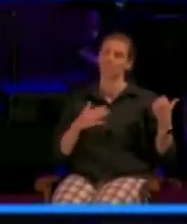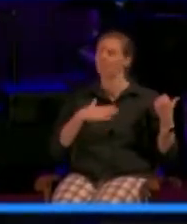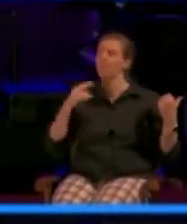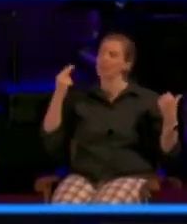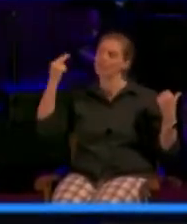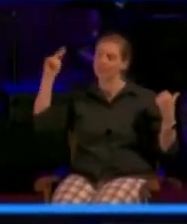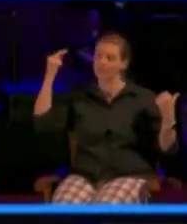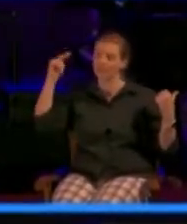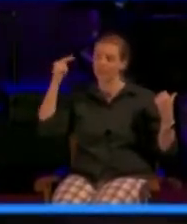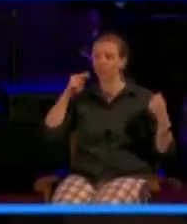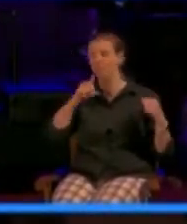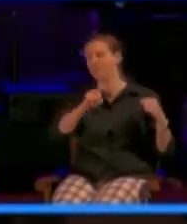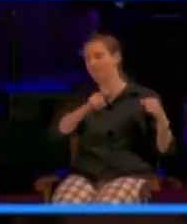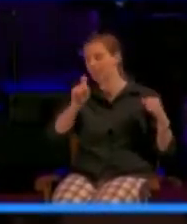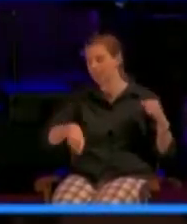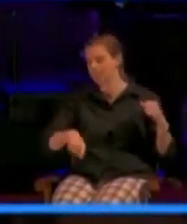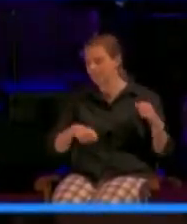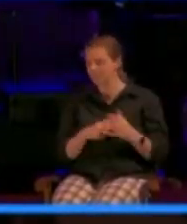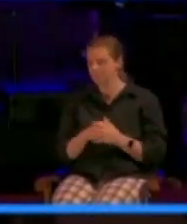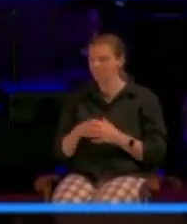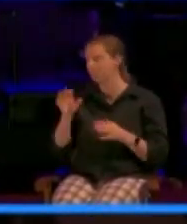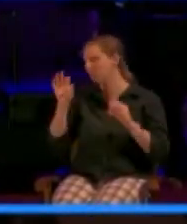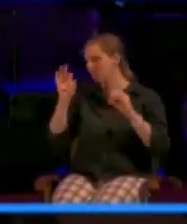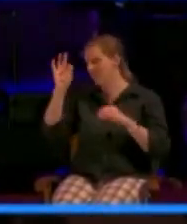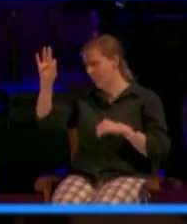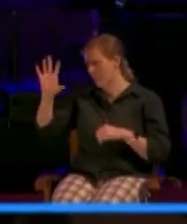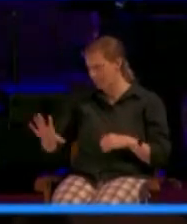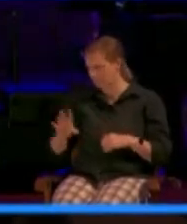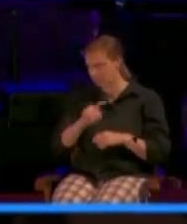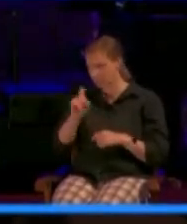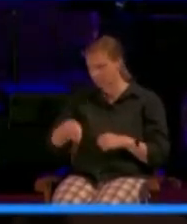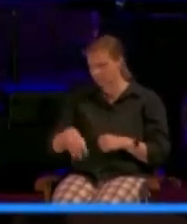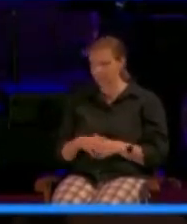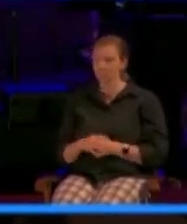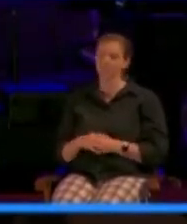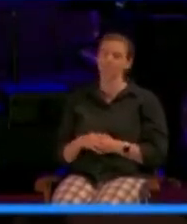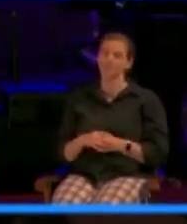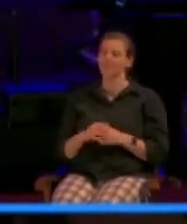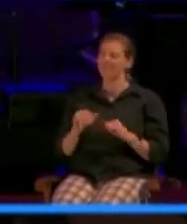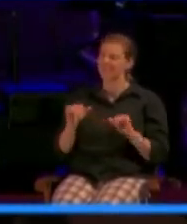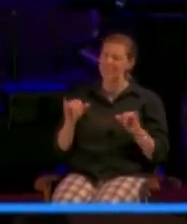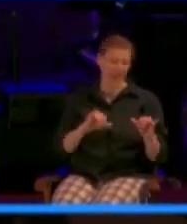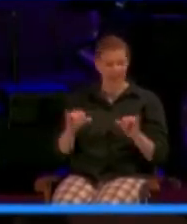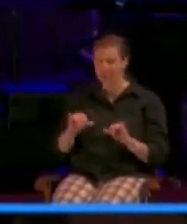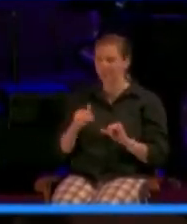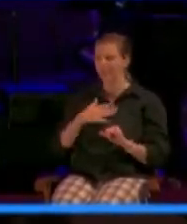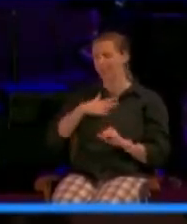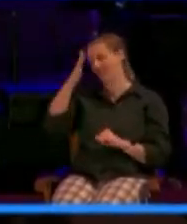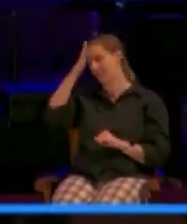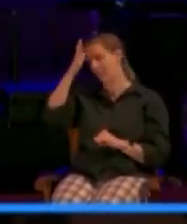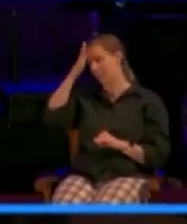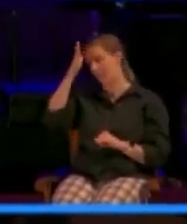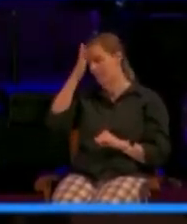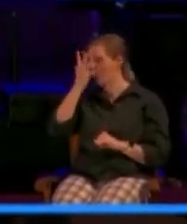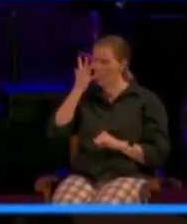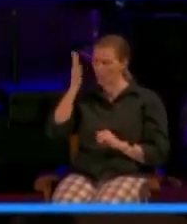Wichita, Kansas. Good little preacher. He's the carbon copy of my dad, physically, how he thinks, everything about him,